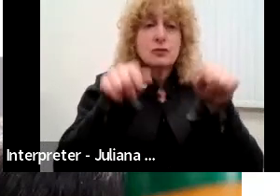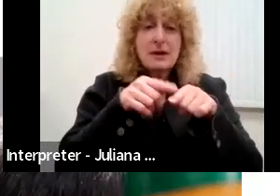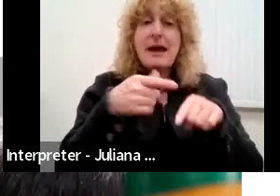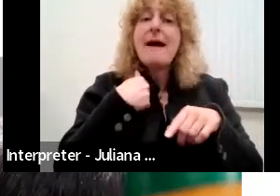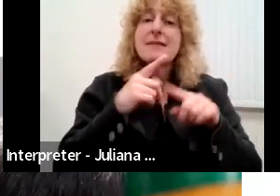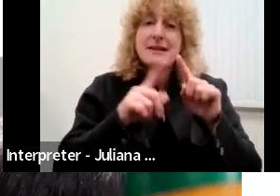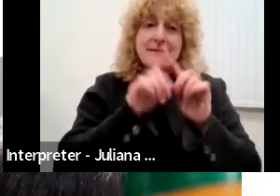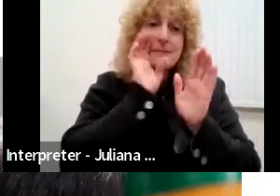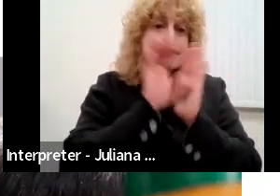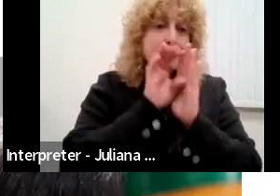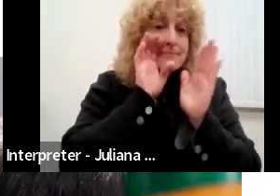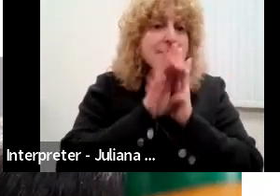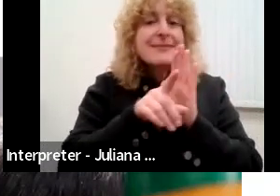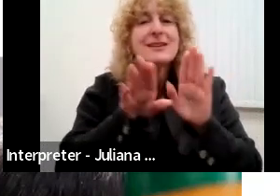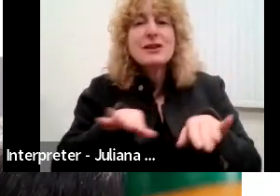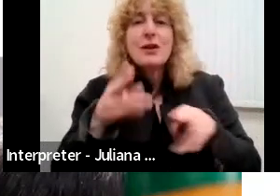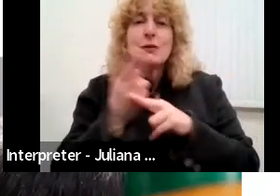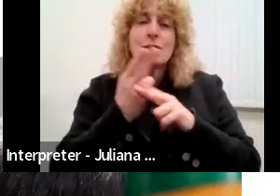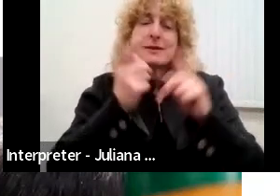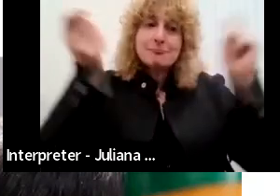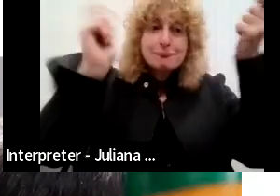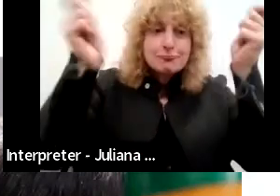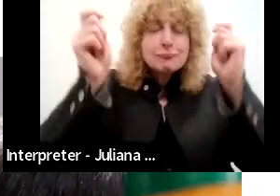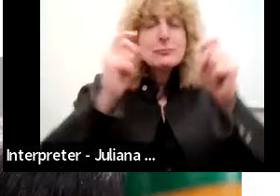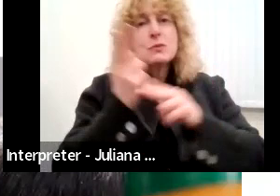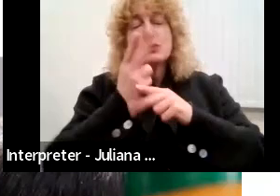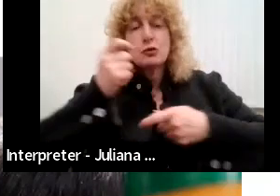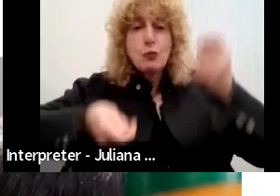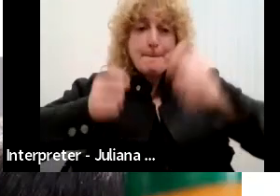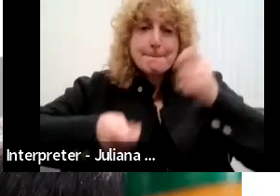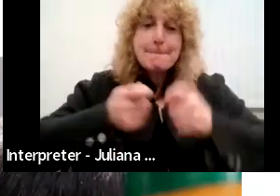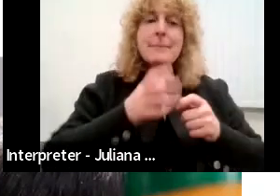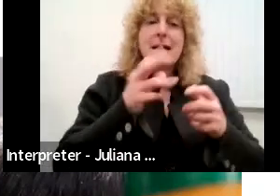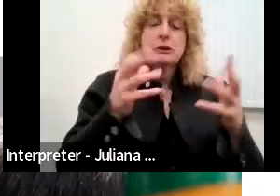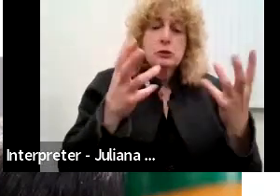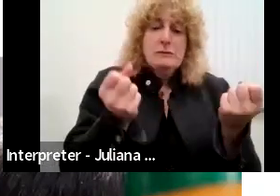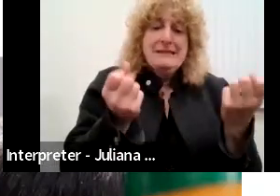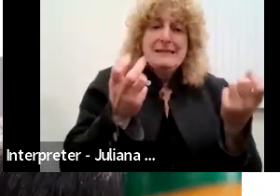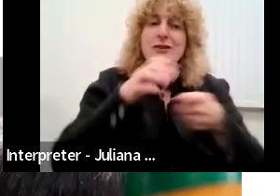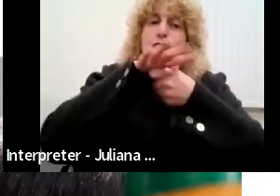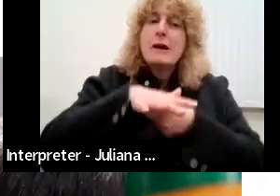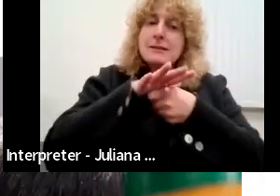of children using the maracas, using drum sets, and squeezing a stress ball.